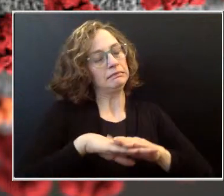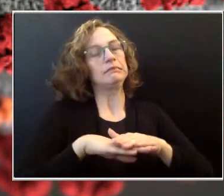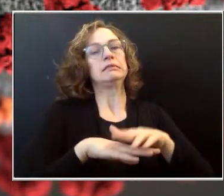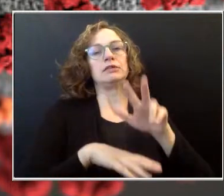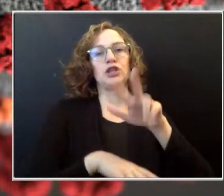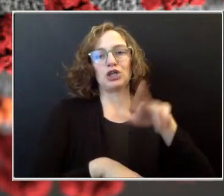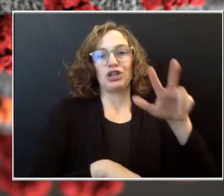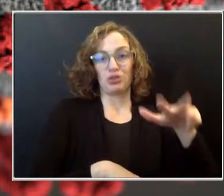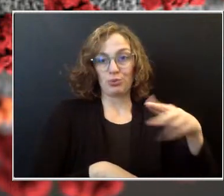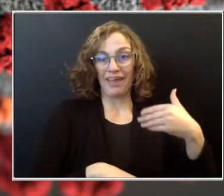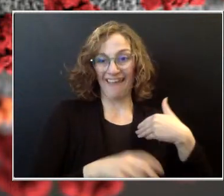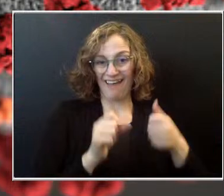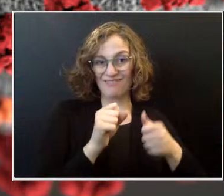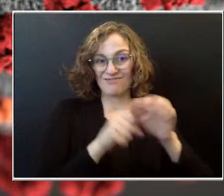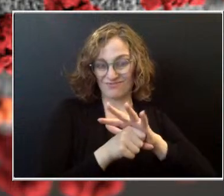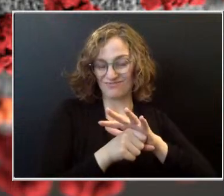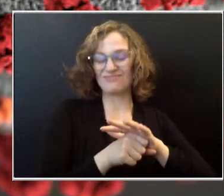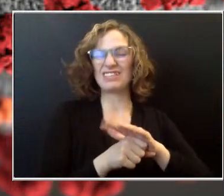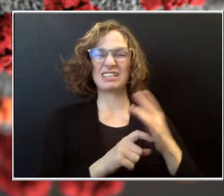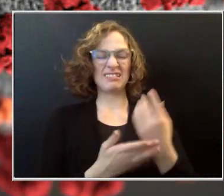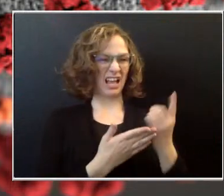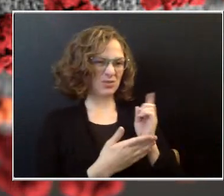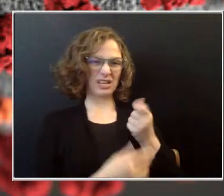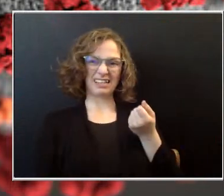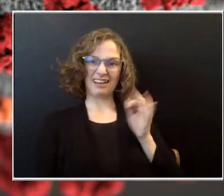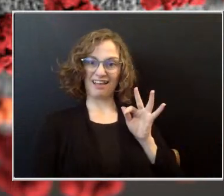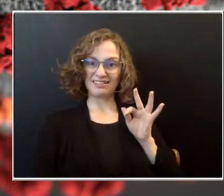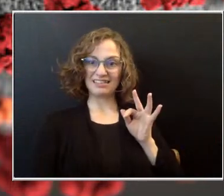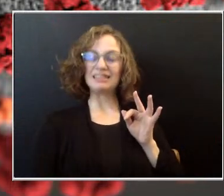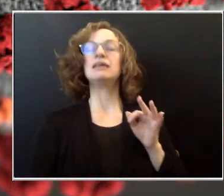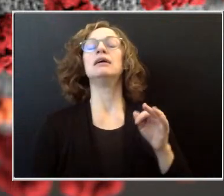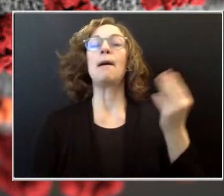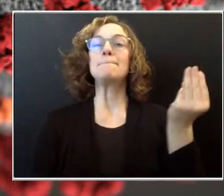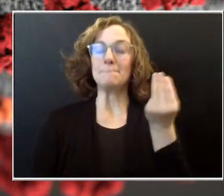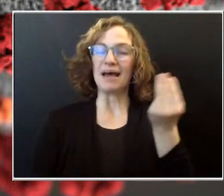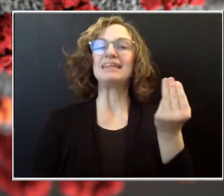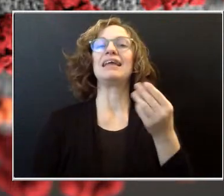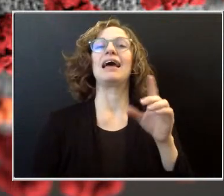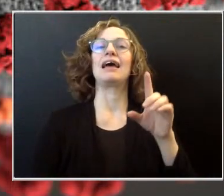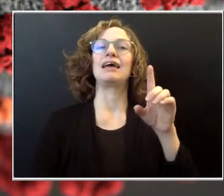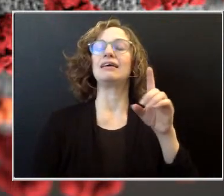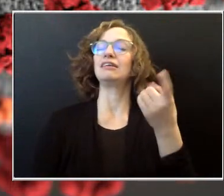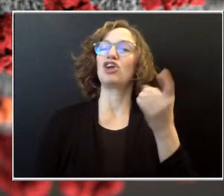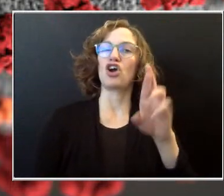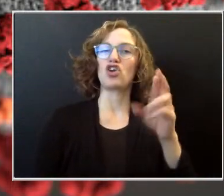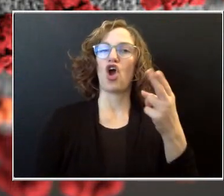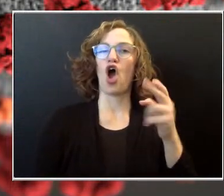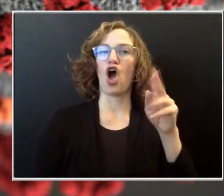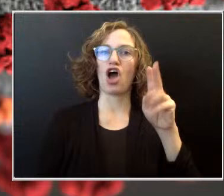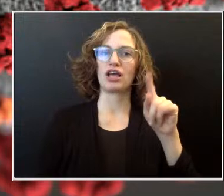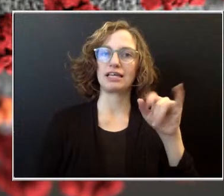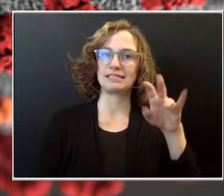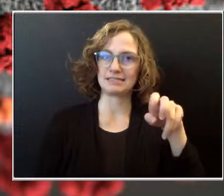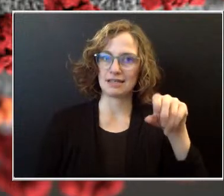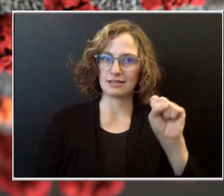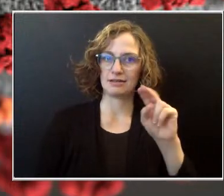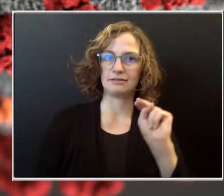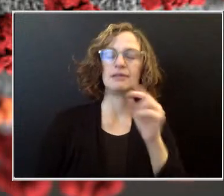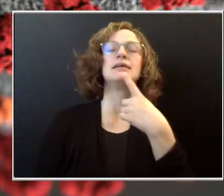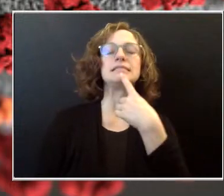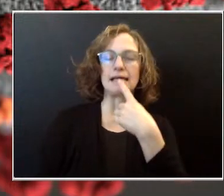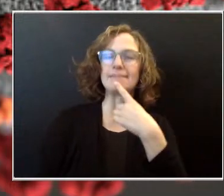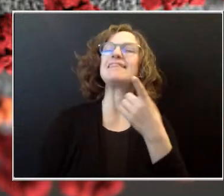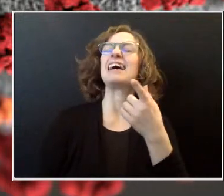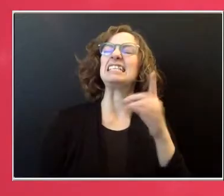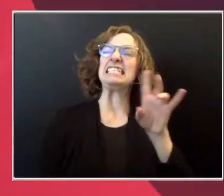Hawkinson reported on Monday that 7 of those patients are in the ICU, so we will continue updating you each week when we see our numbers rise like